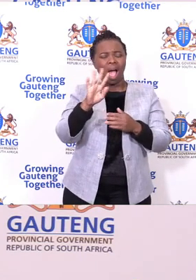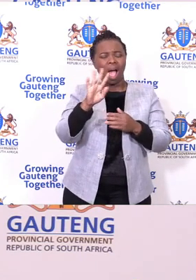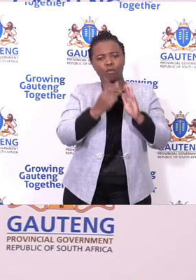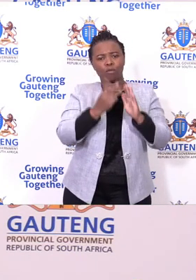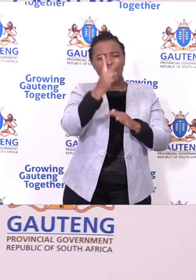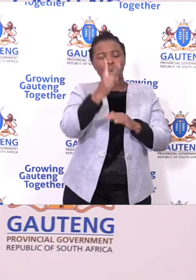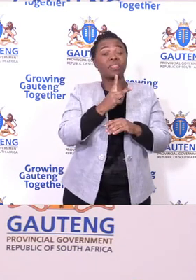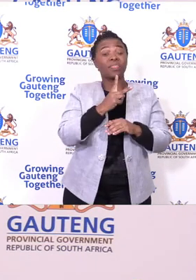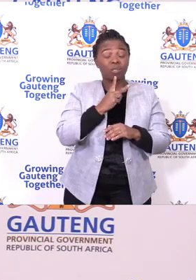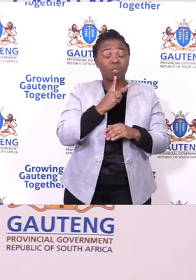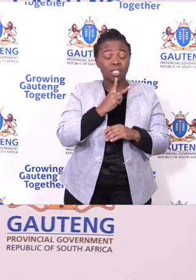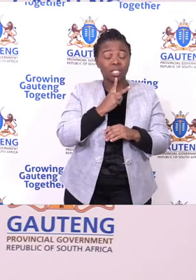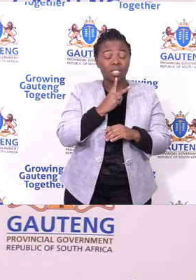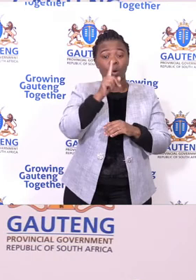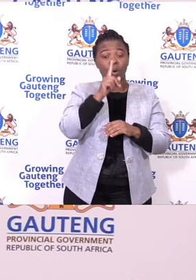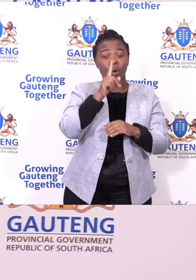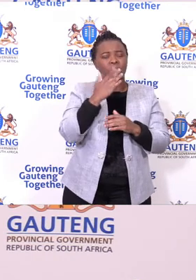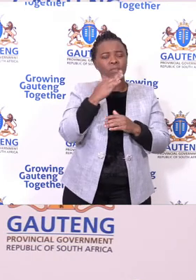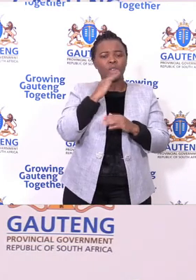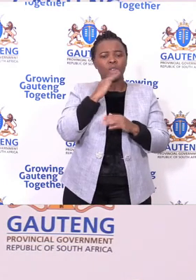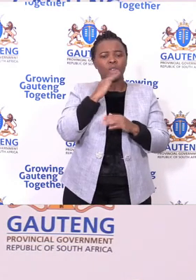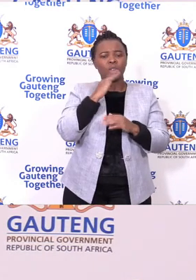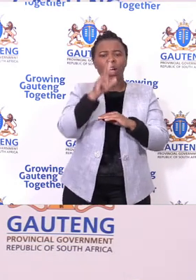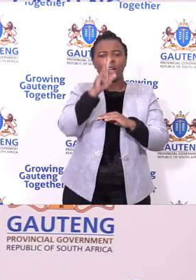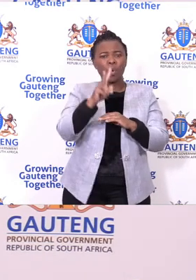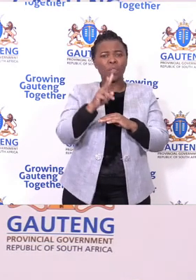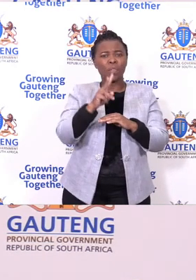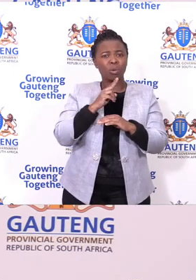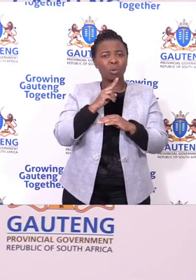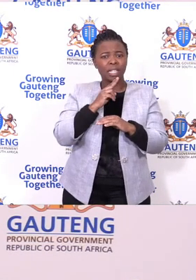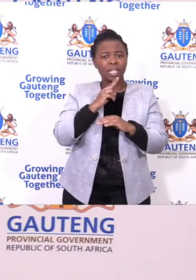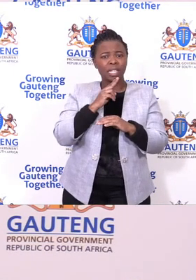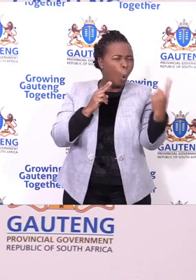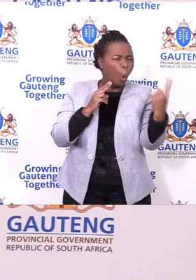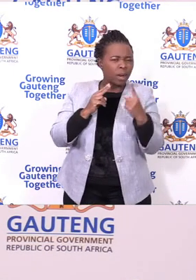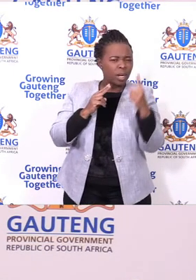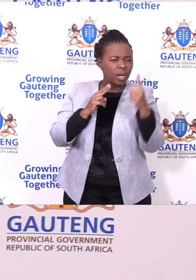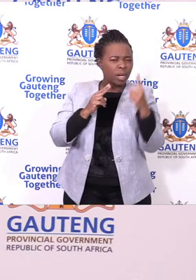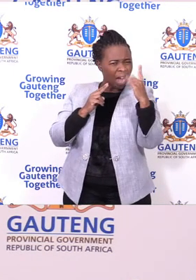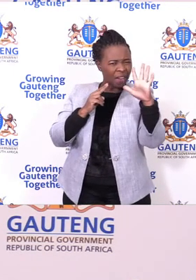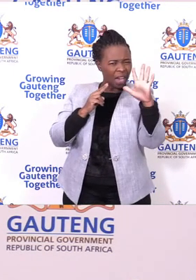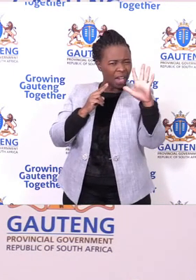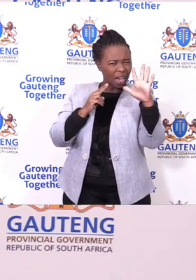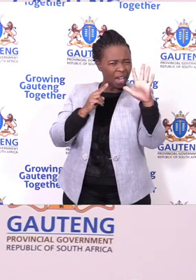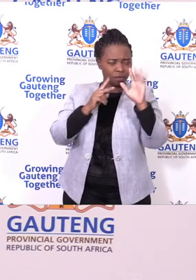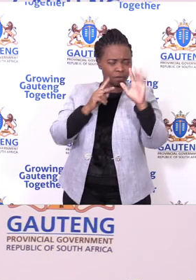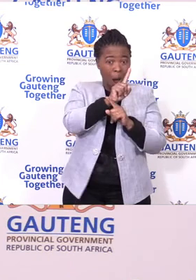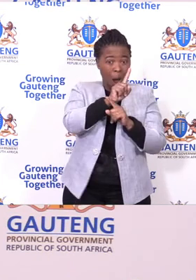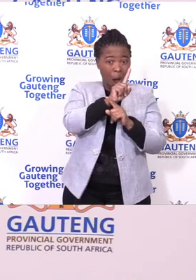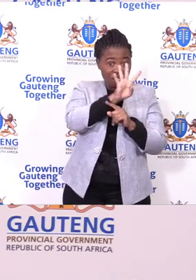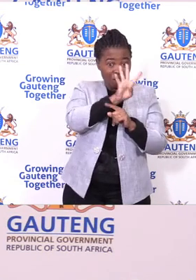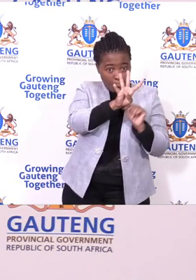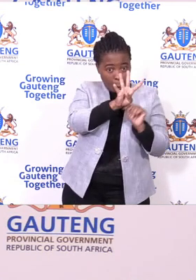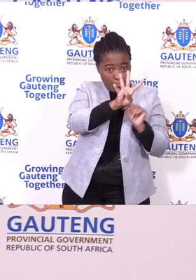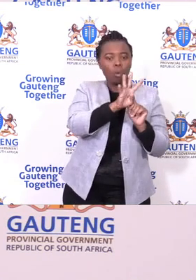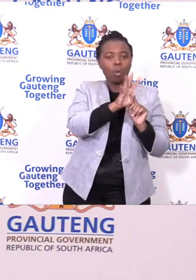2,134. Over 2,000 schools that we have in Gauteng. It's only 154 that have reported cases of